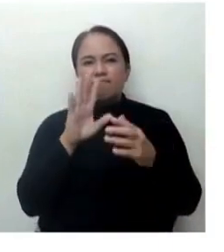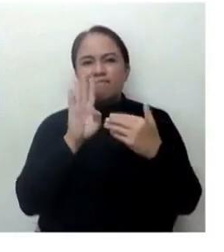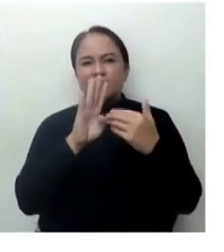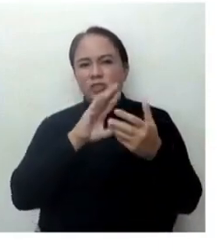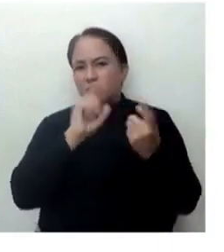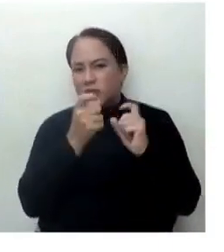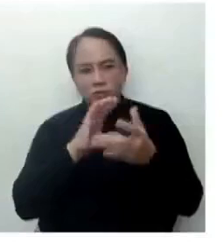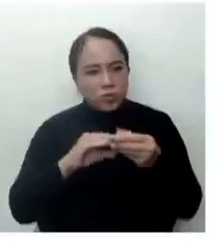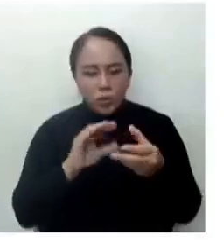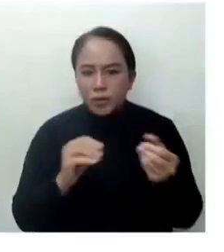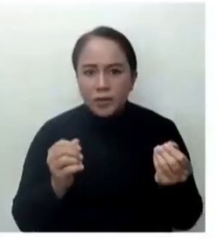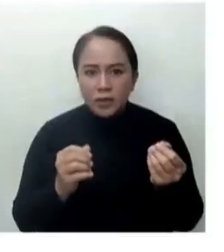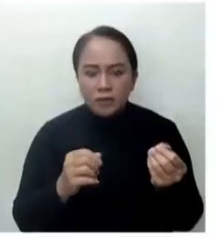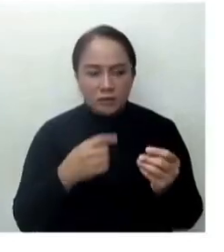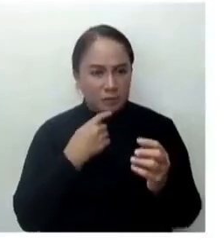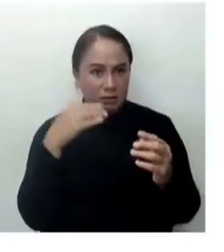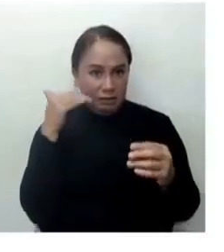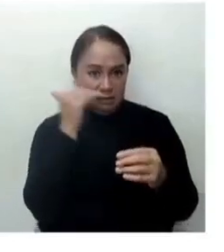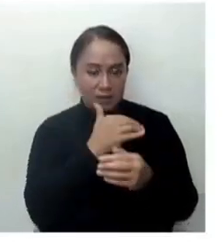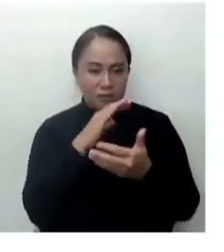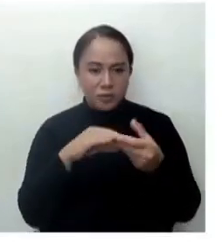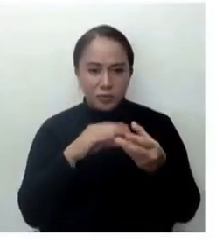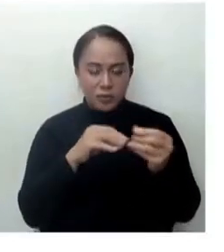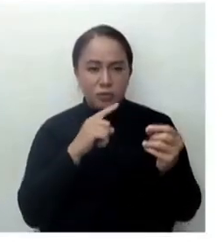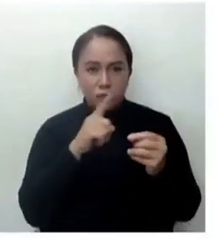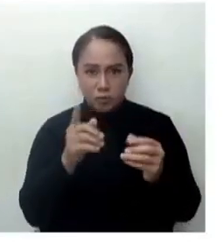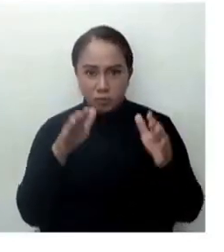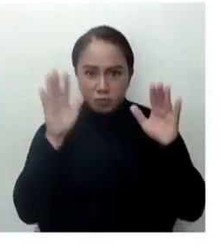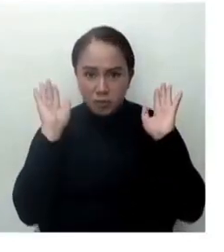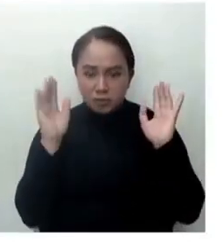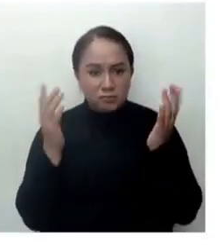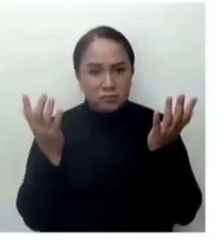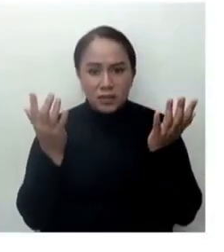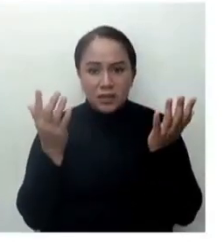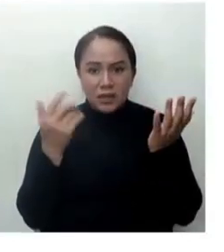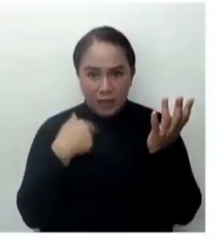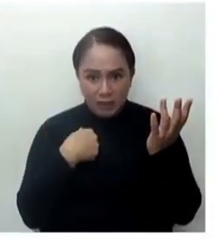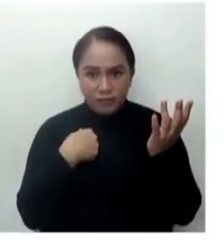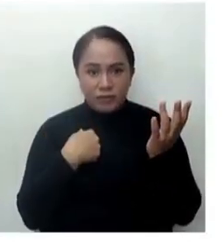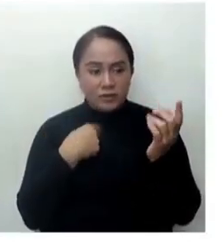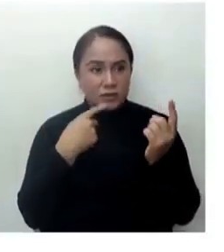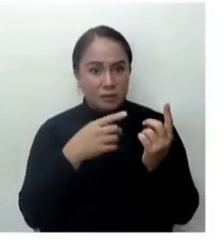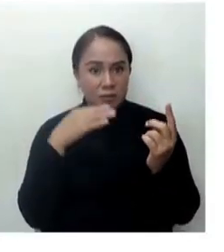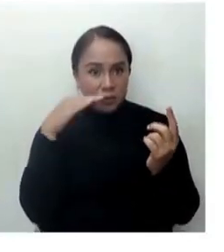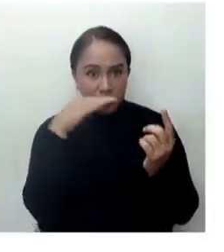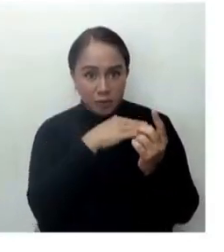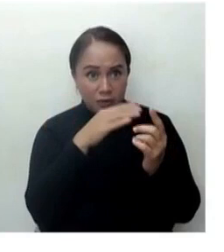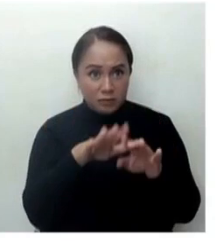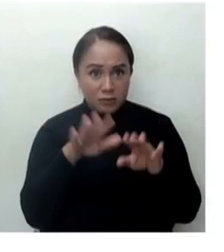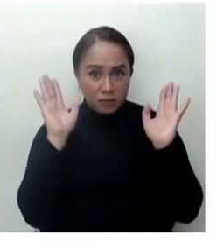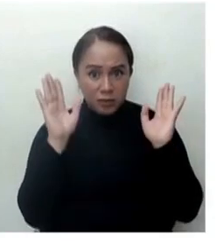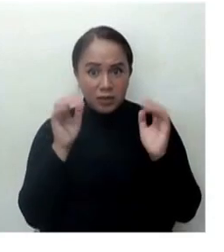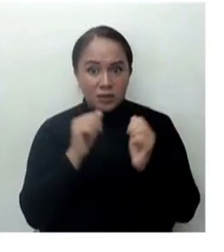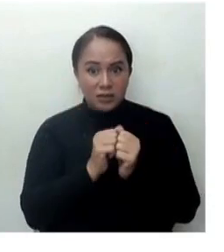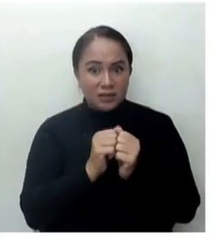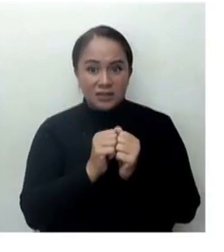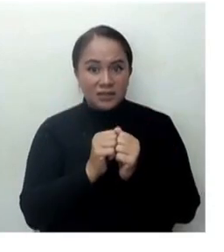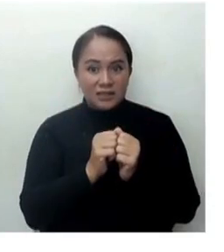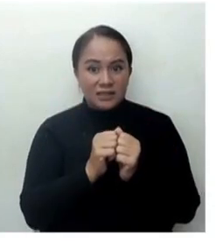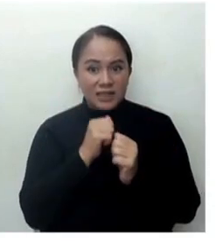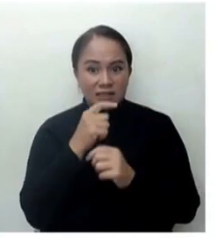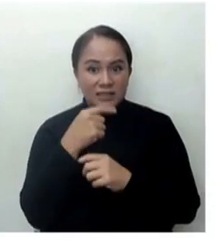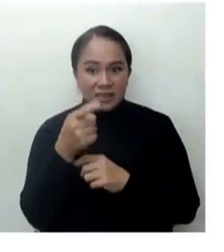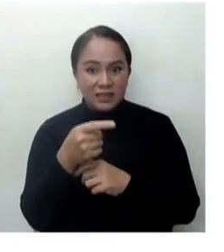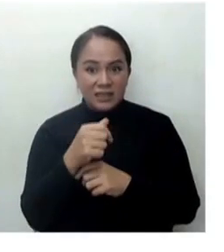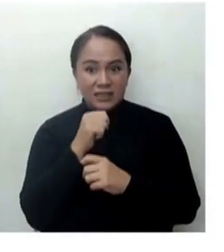in the affidavit, that they actually surrendered? If they're saying that they lied in their surrender, are they now saying that